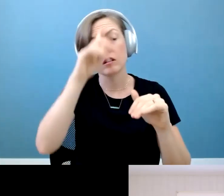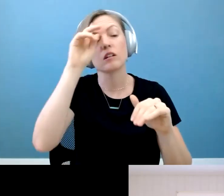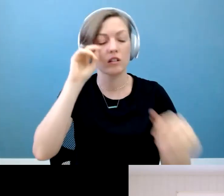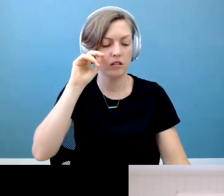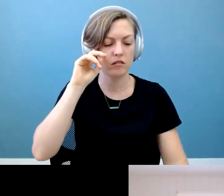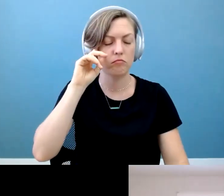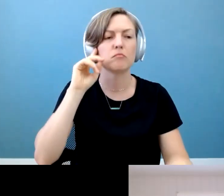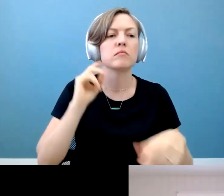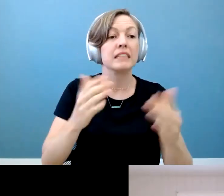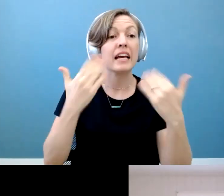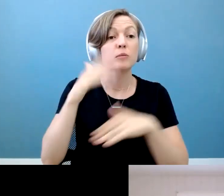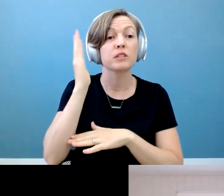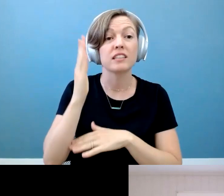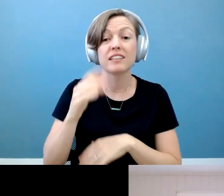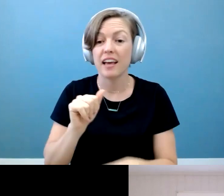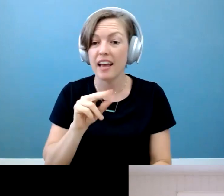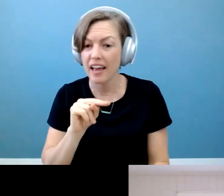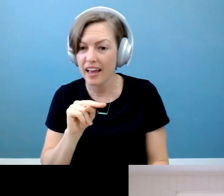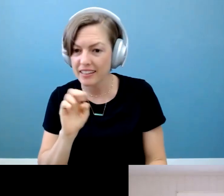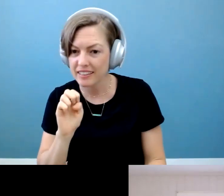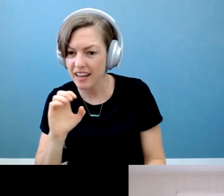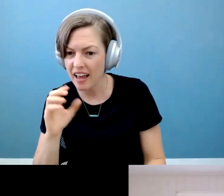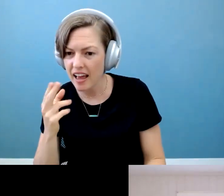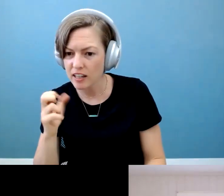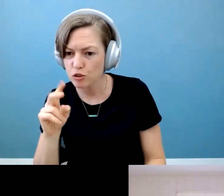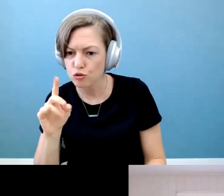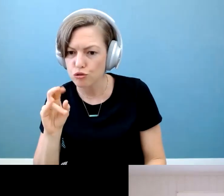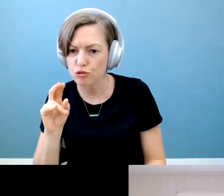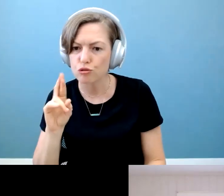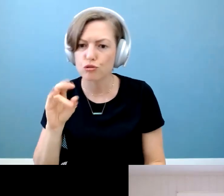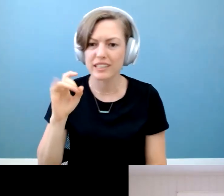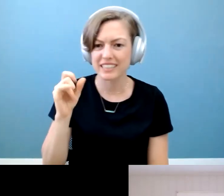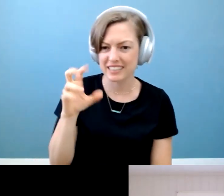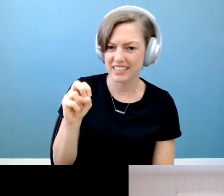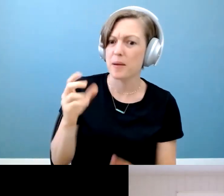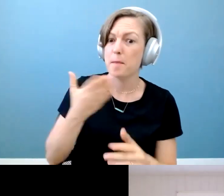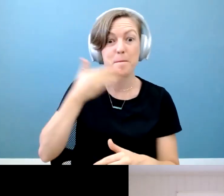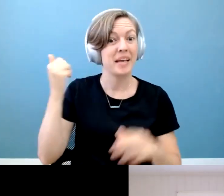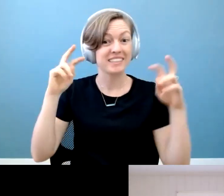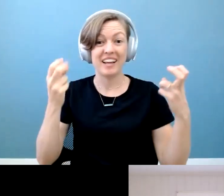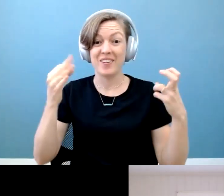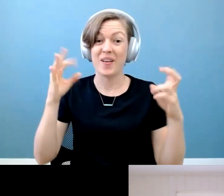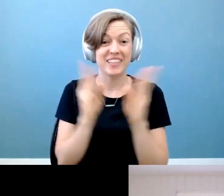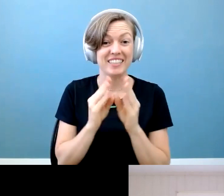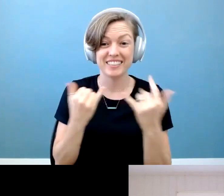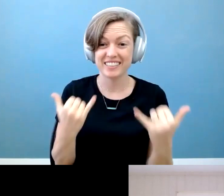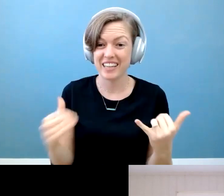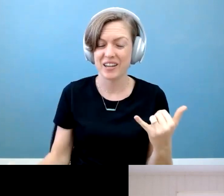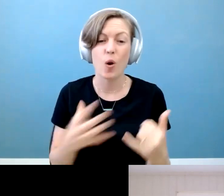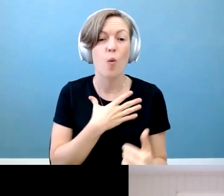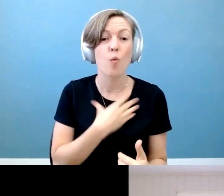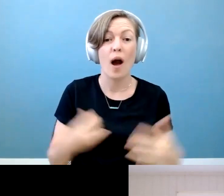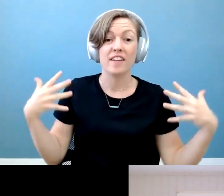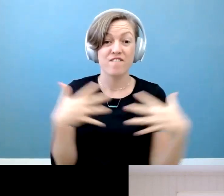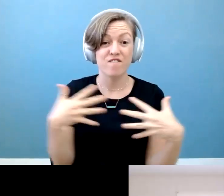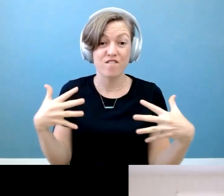next presenter, Ann Hendrickson, she has, I think, the best title of a session here, White Fright, Eugenics Meets